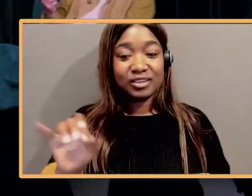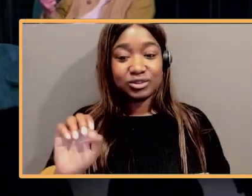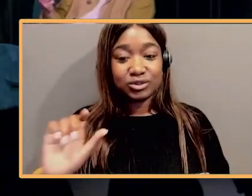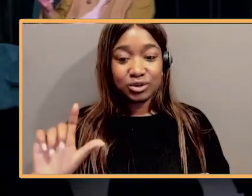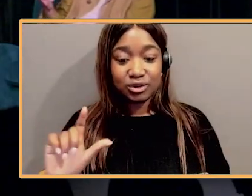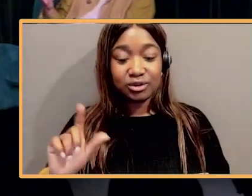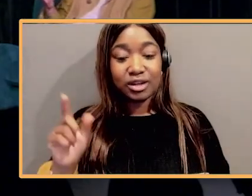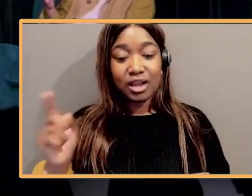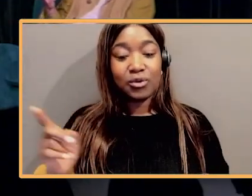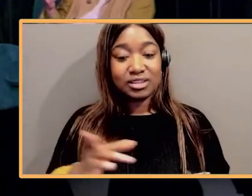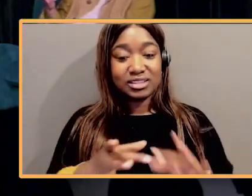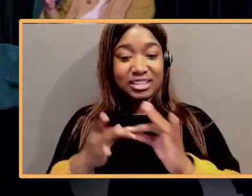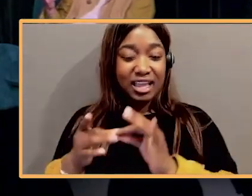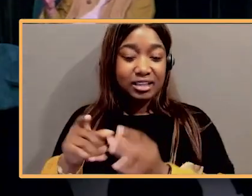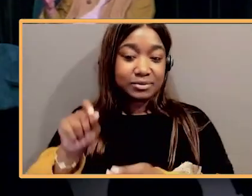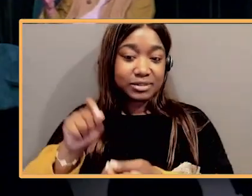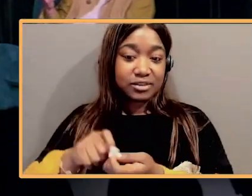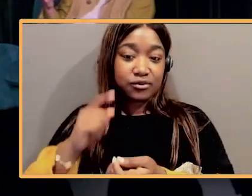specifically for white folks,